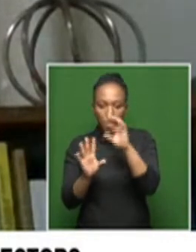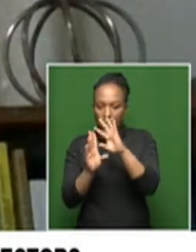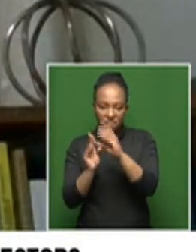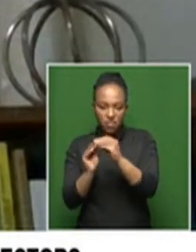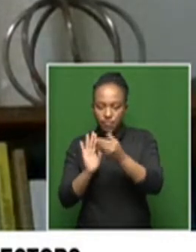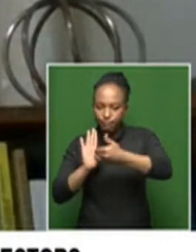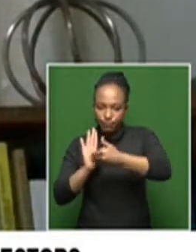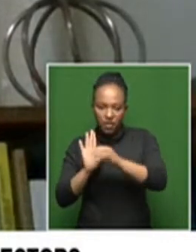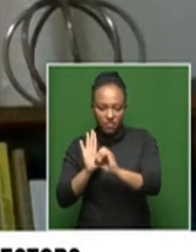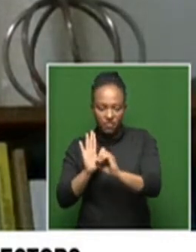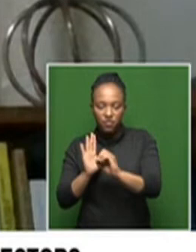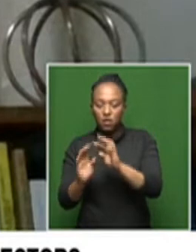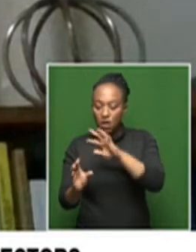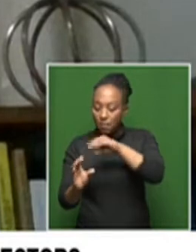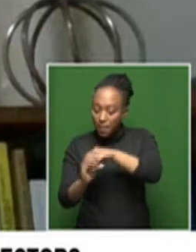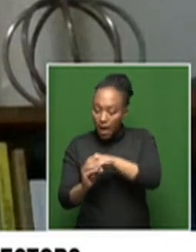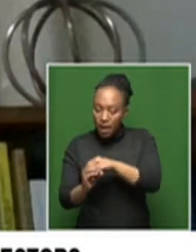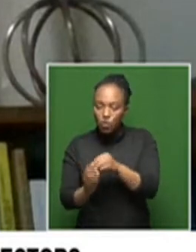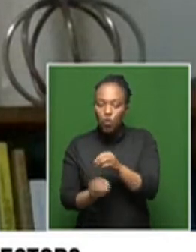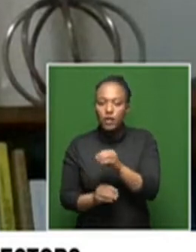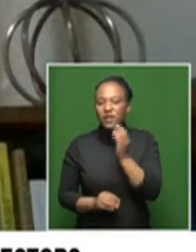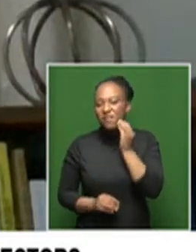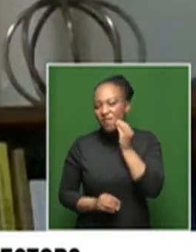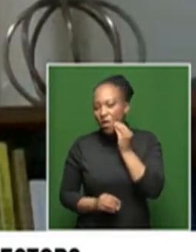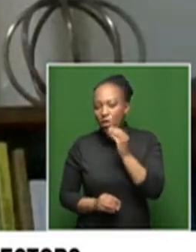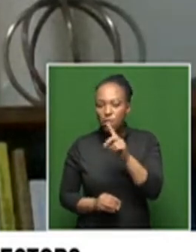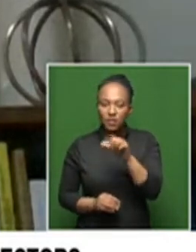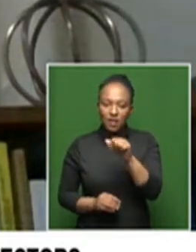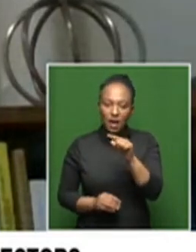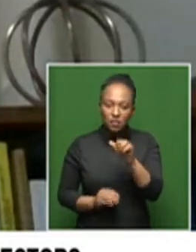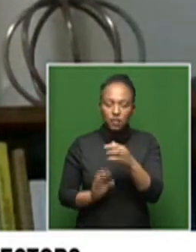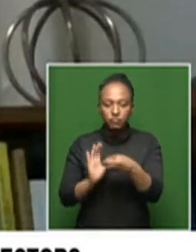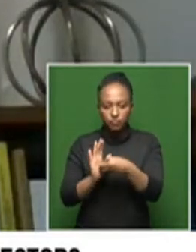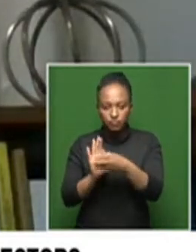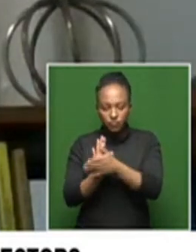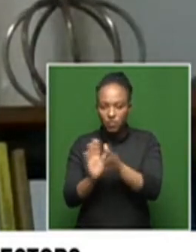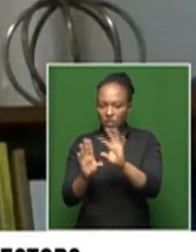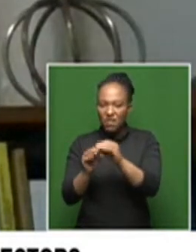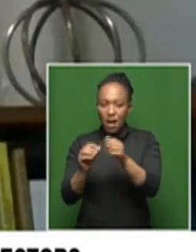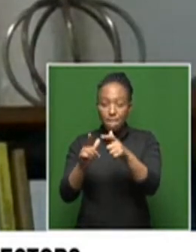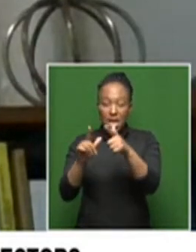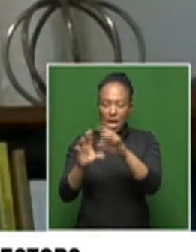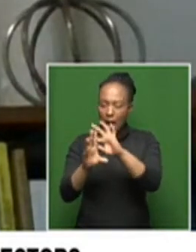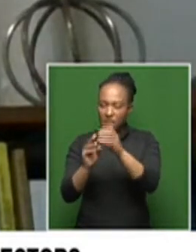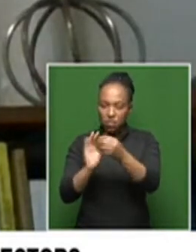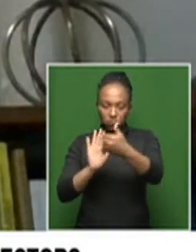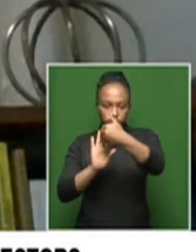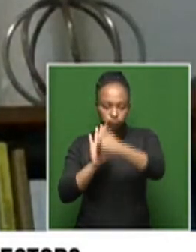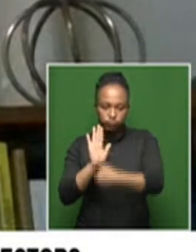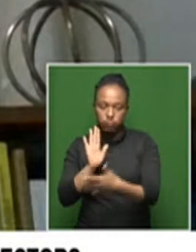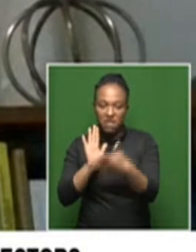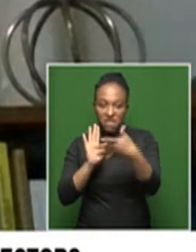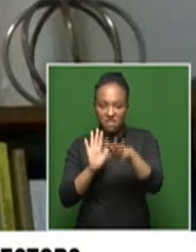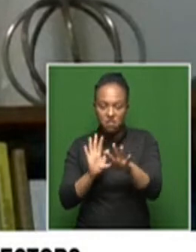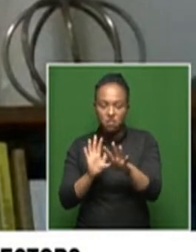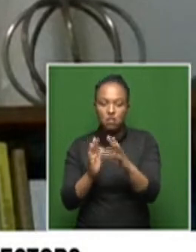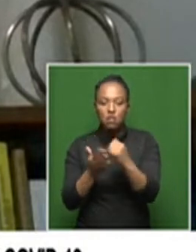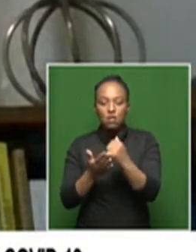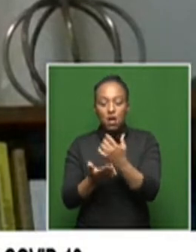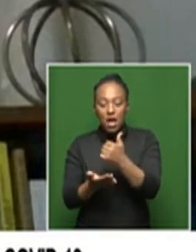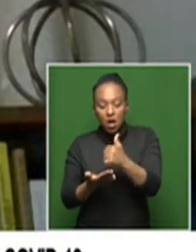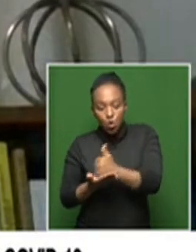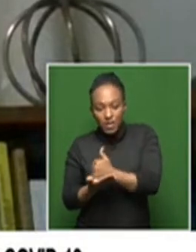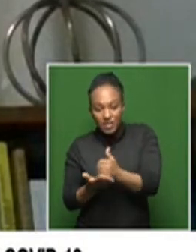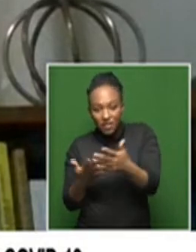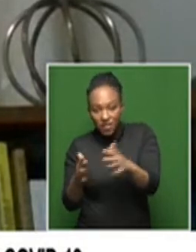it's part of a database and it's all into one big database. So once you've been registered and you received